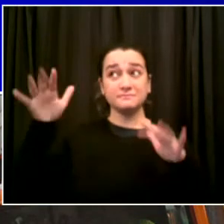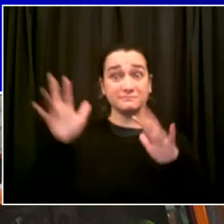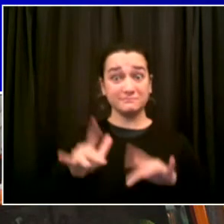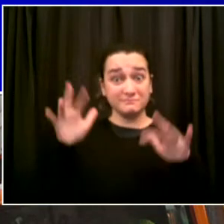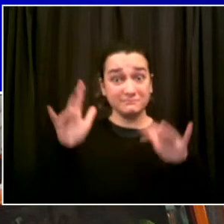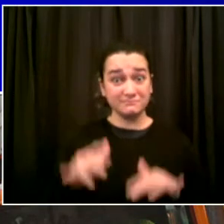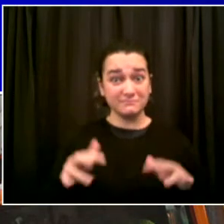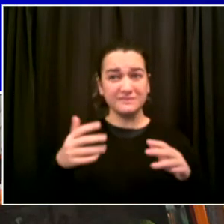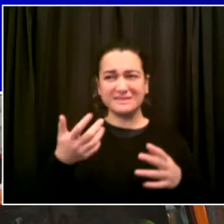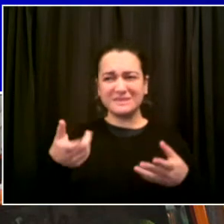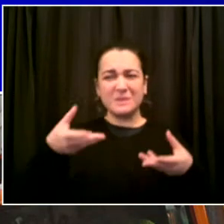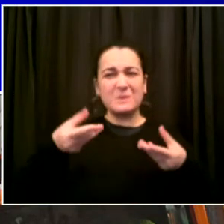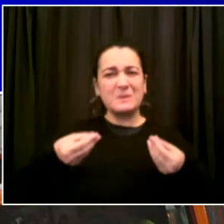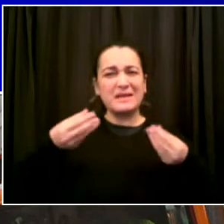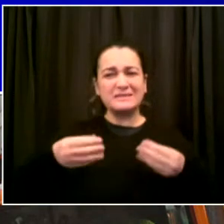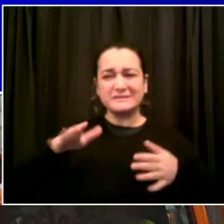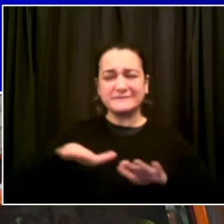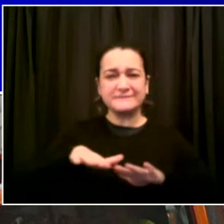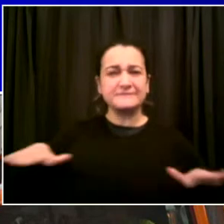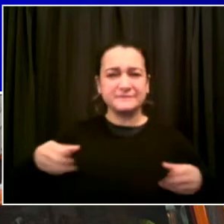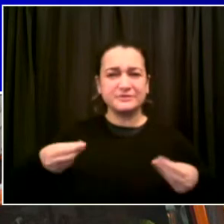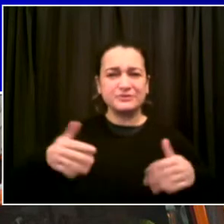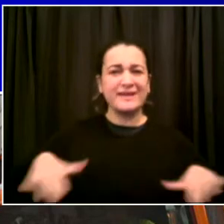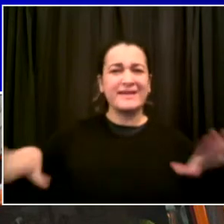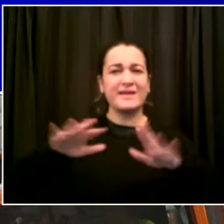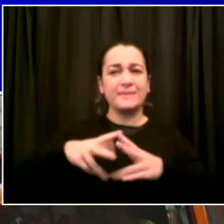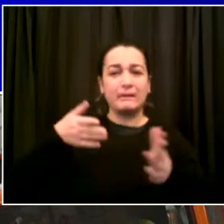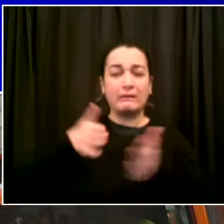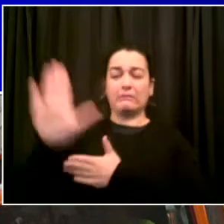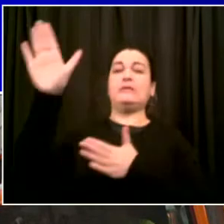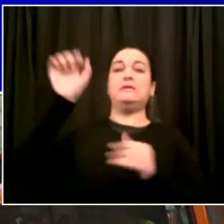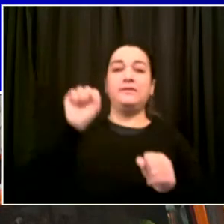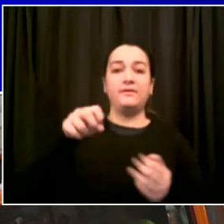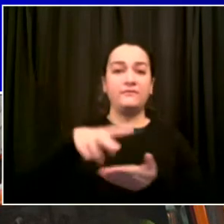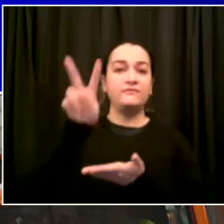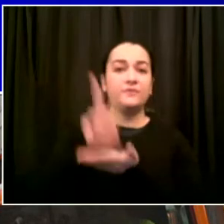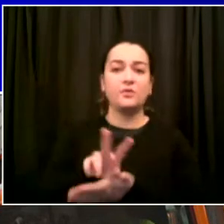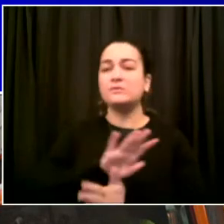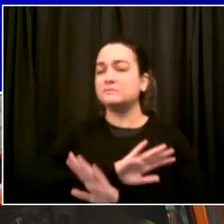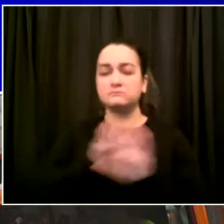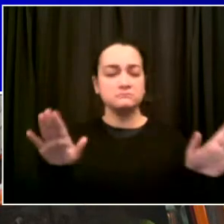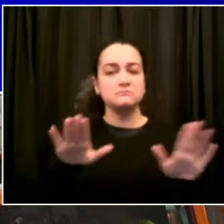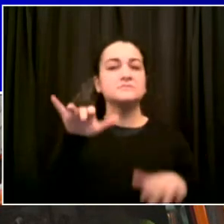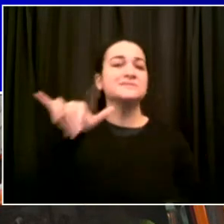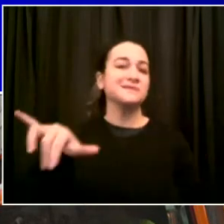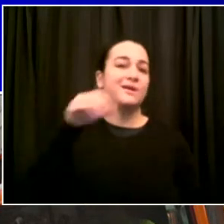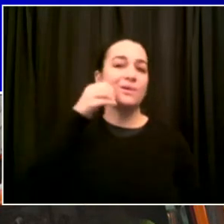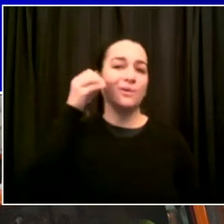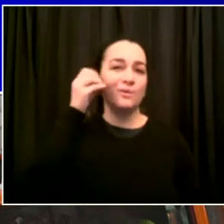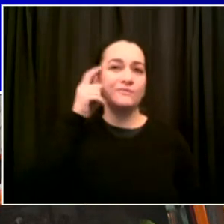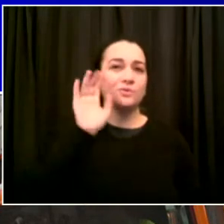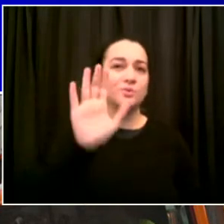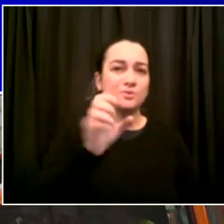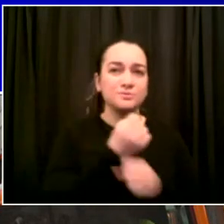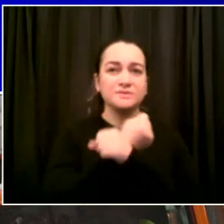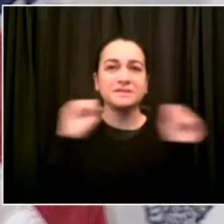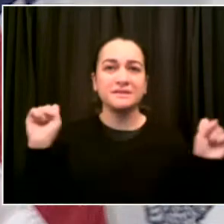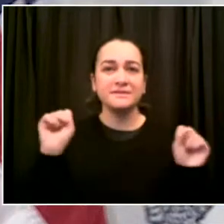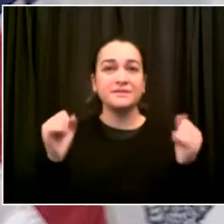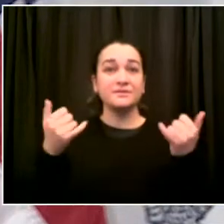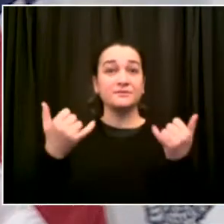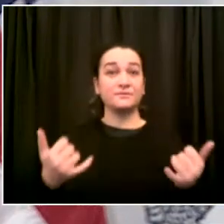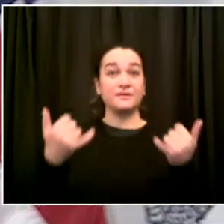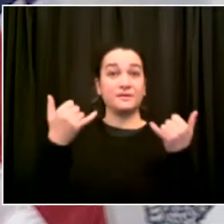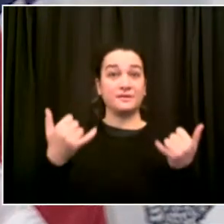specific order of the city government. We are in a local state of emergency. I signed an executive order last